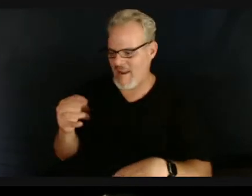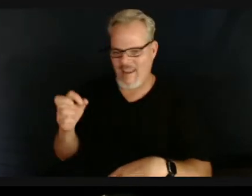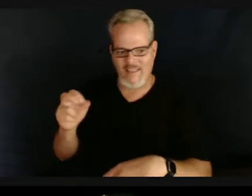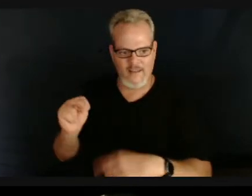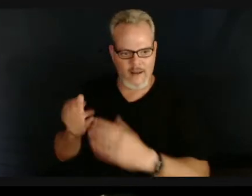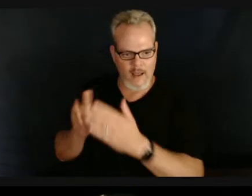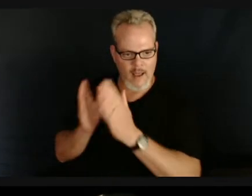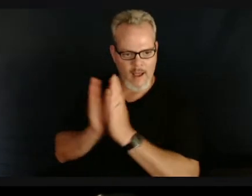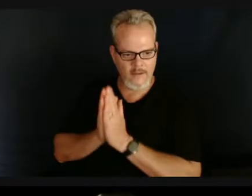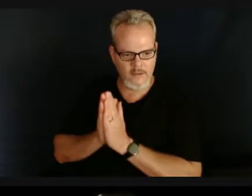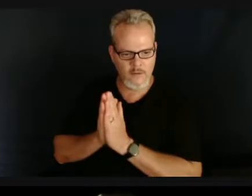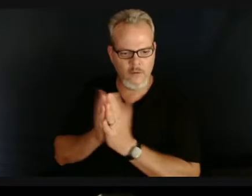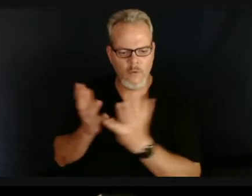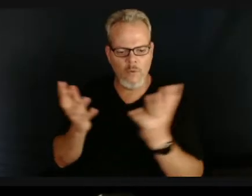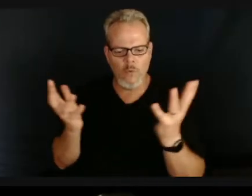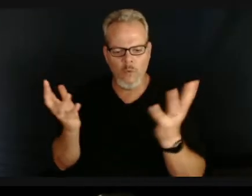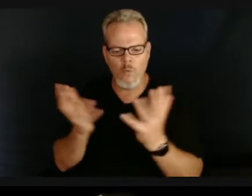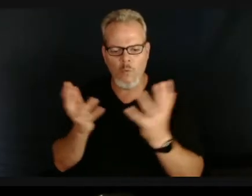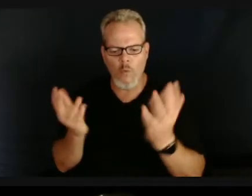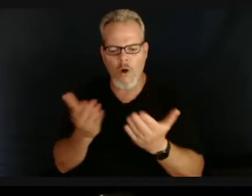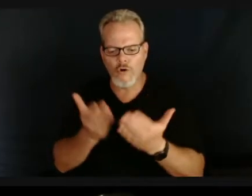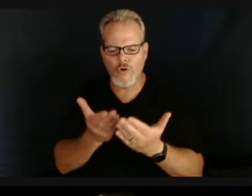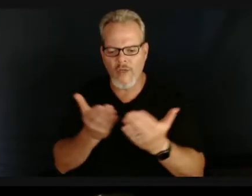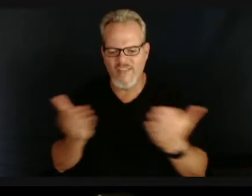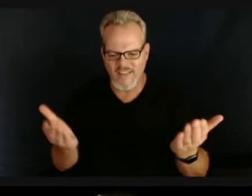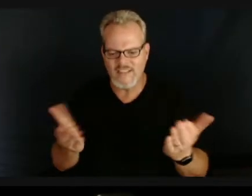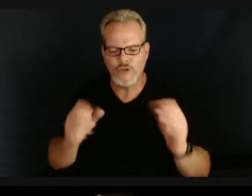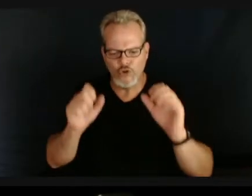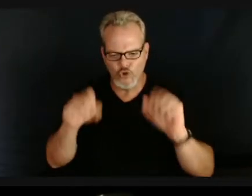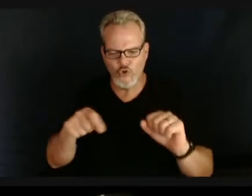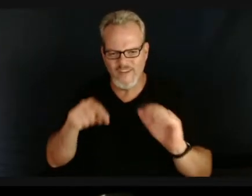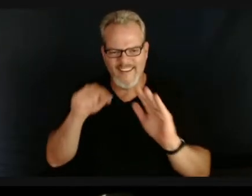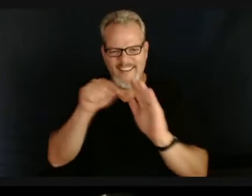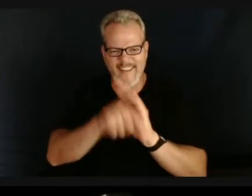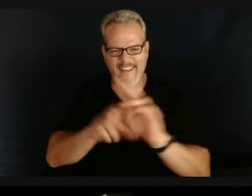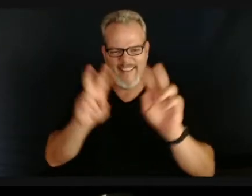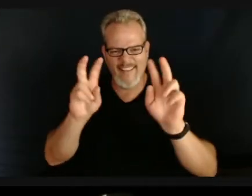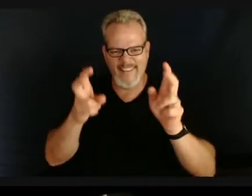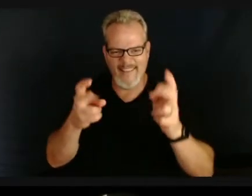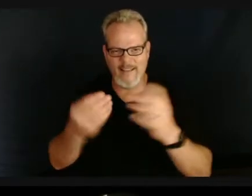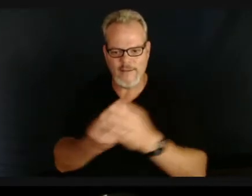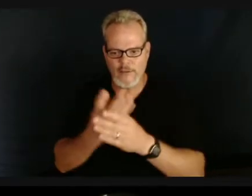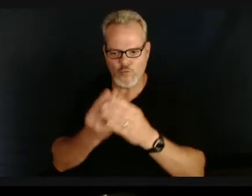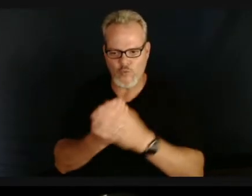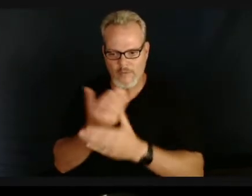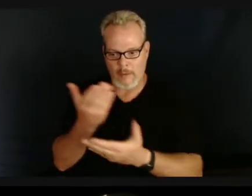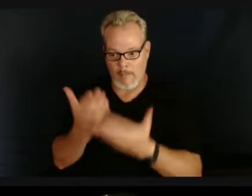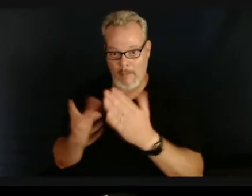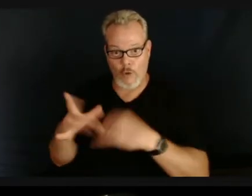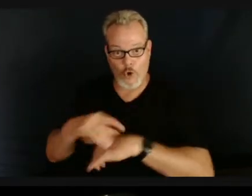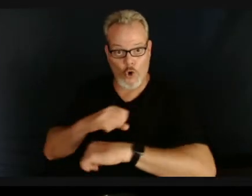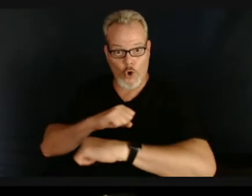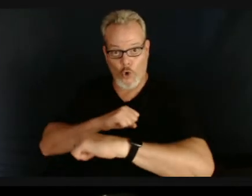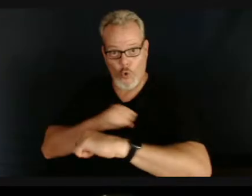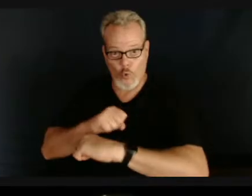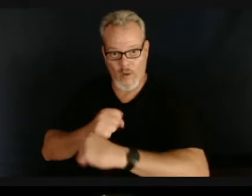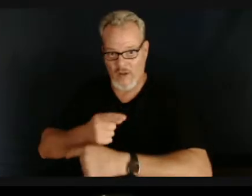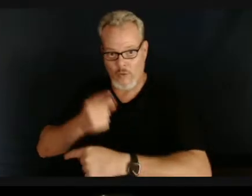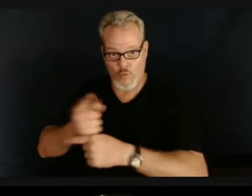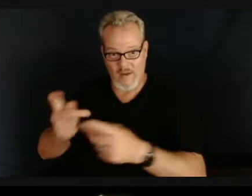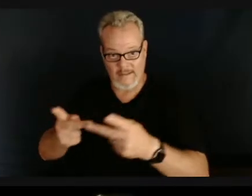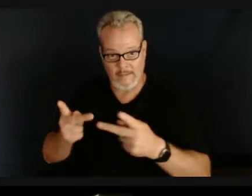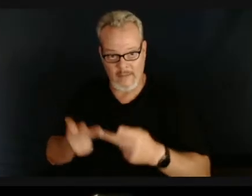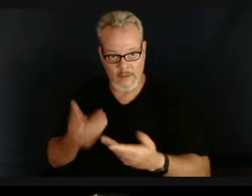is, what are the things that could kill this eruption? Will it take an earthquake at the right spot or something else likely to make a